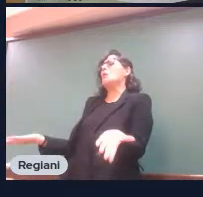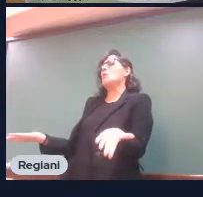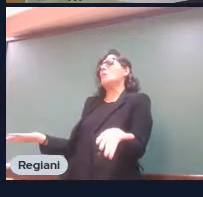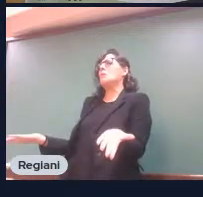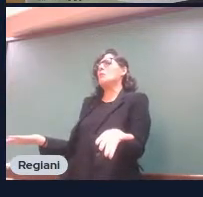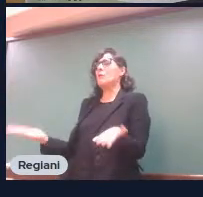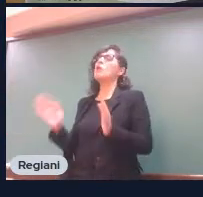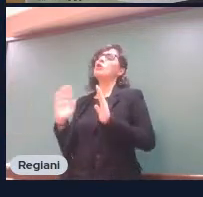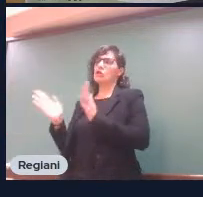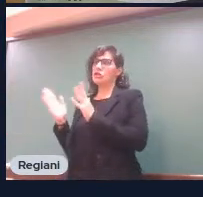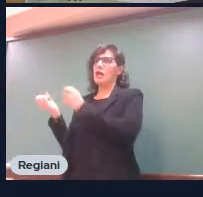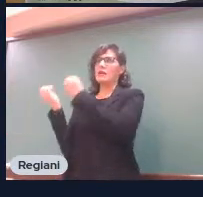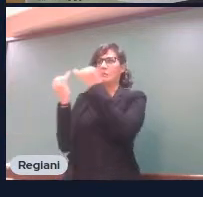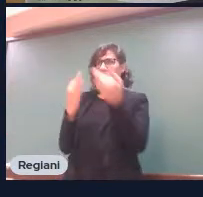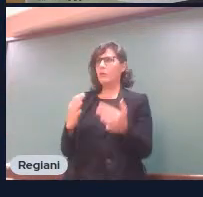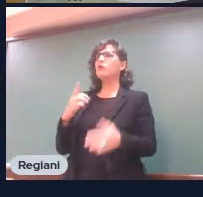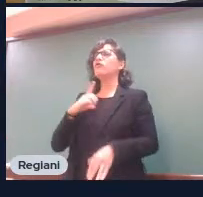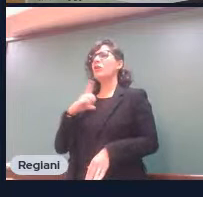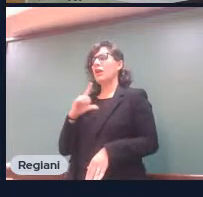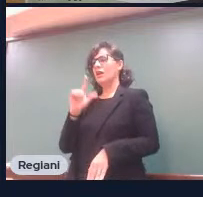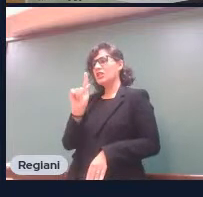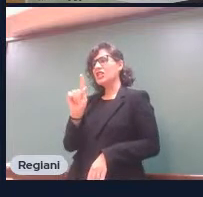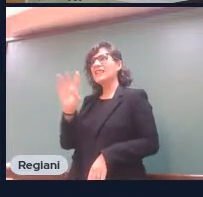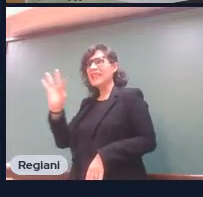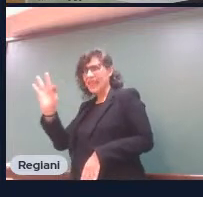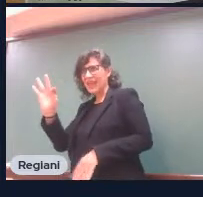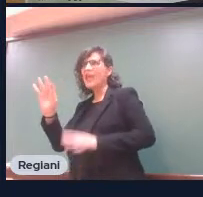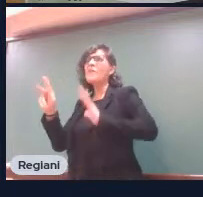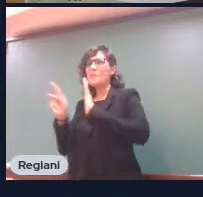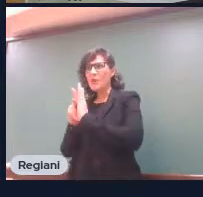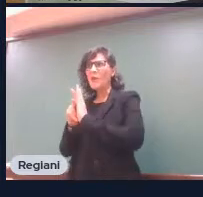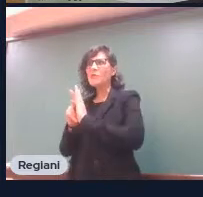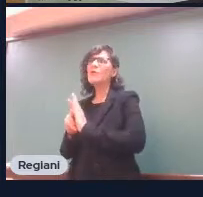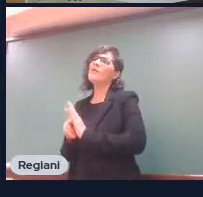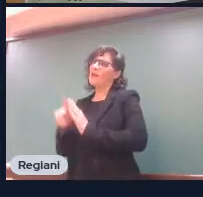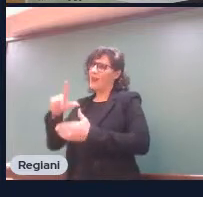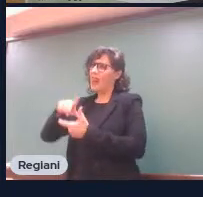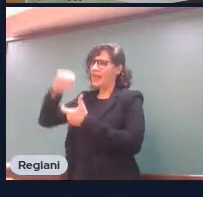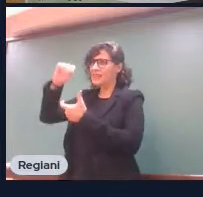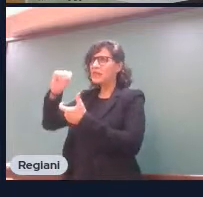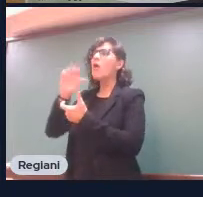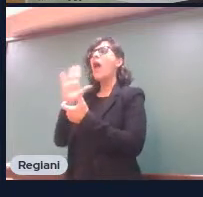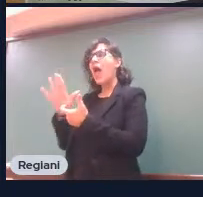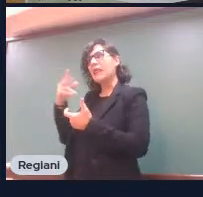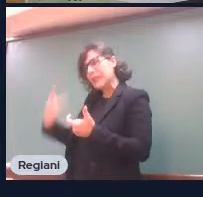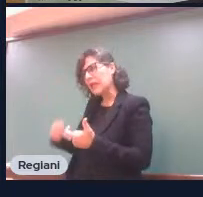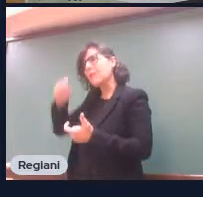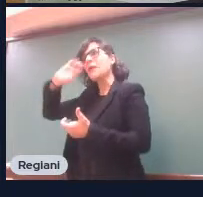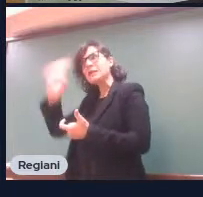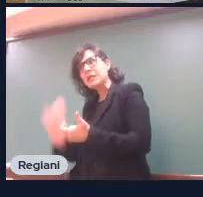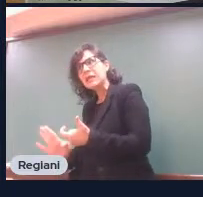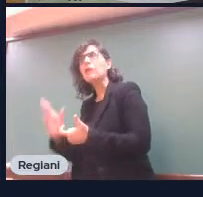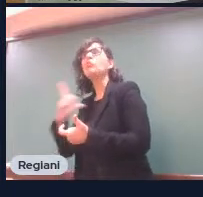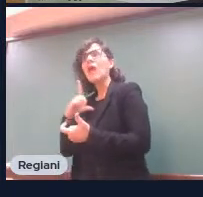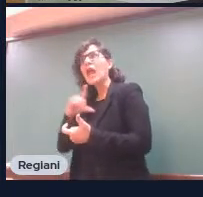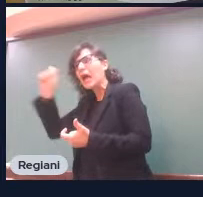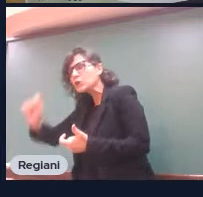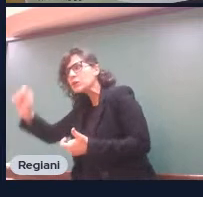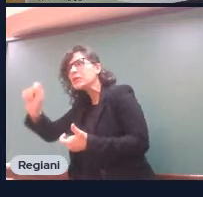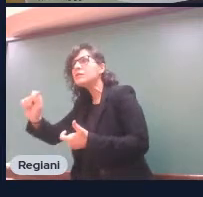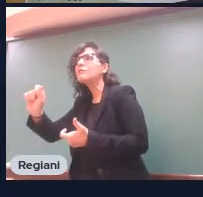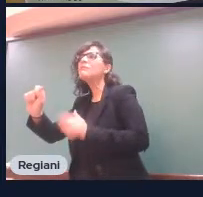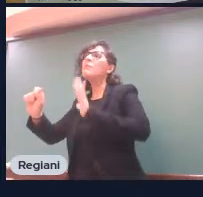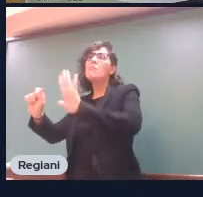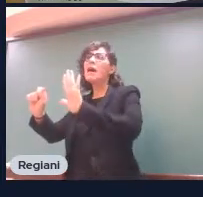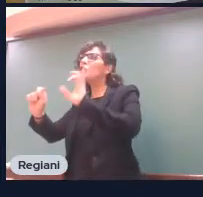just started about GTLex. It's a national association here in Brazil. You see the abbreviation there, but it's actually